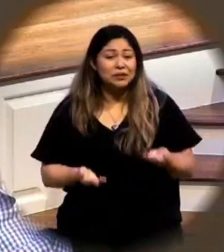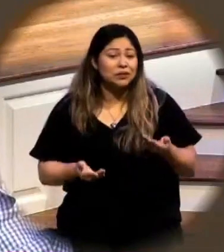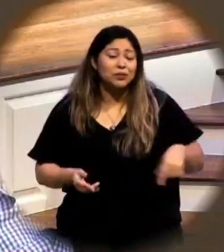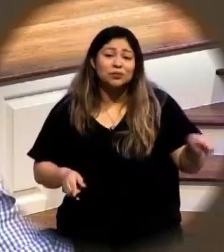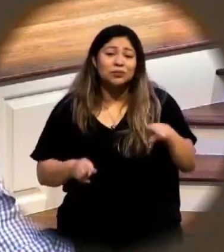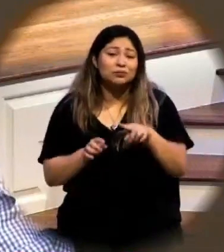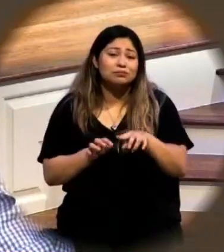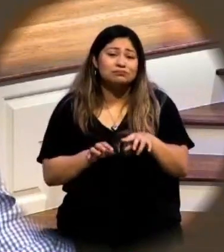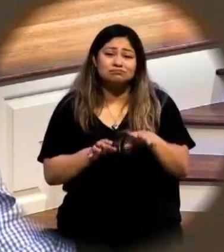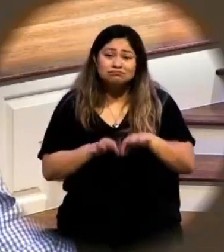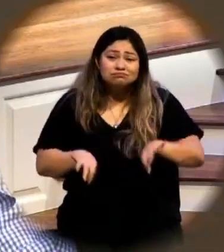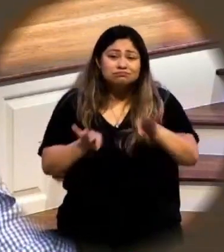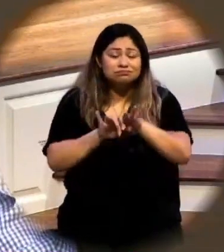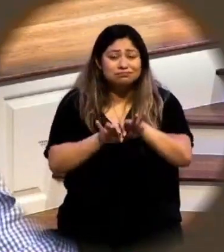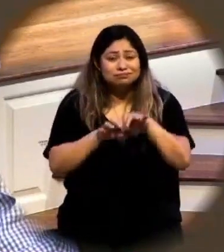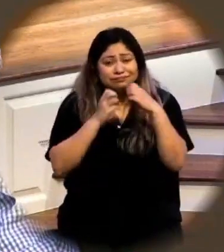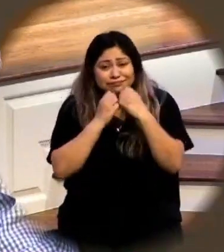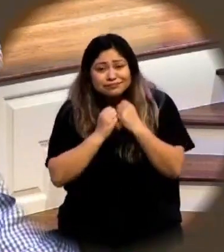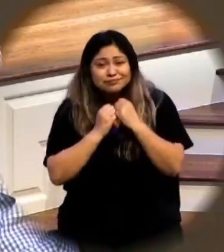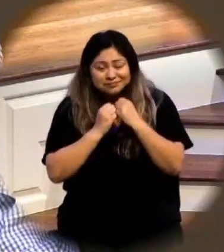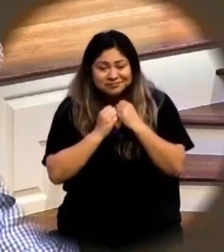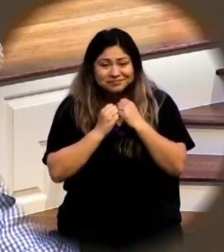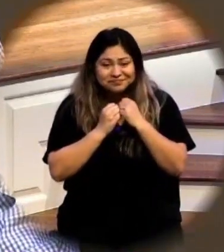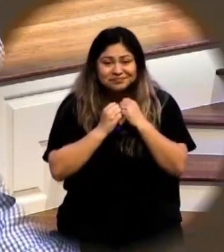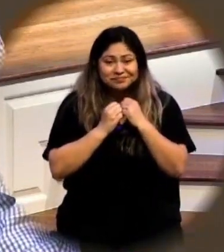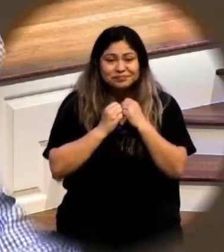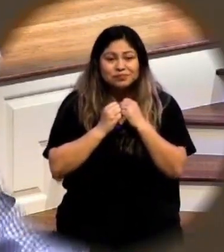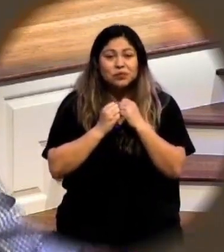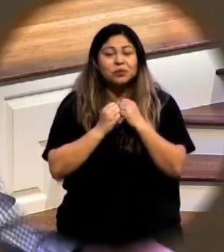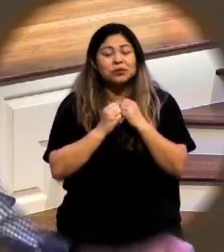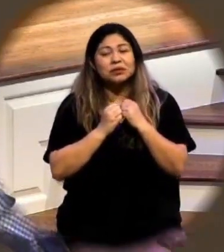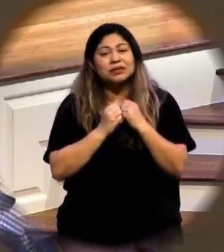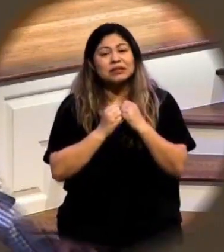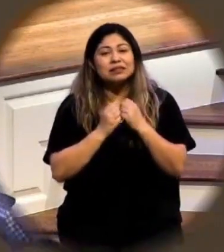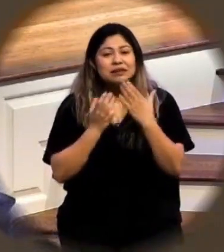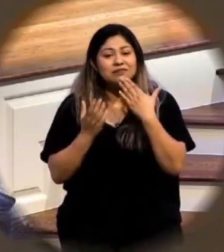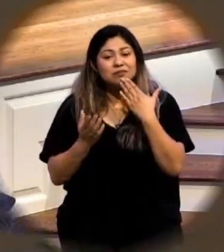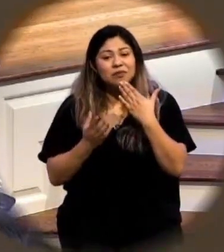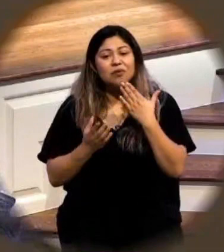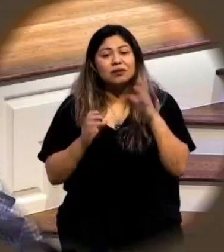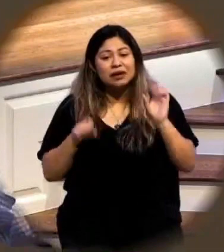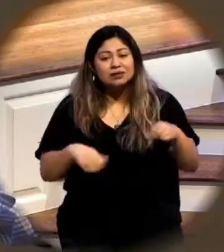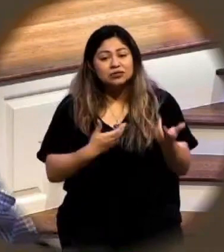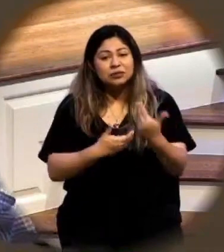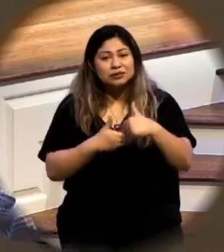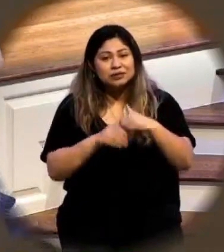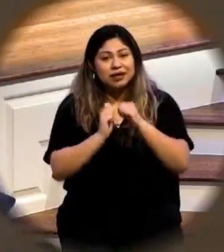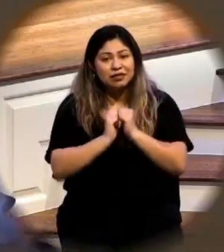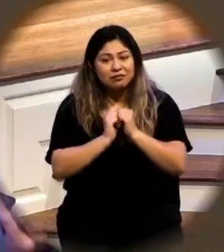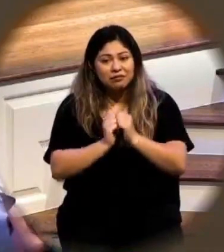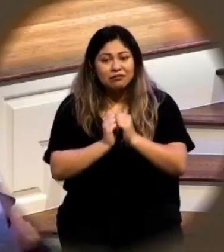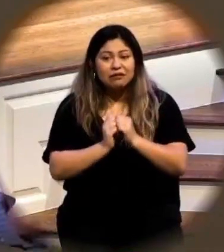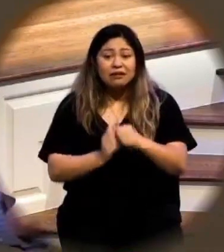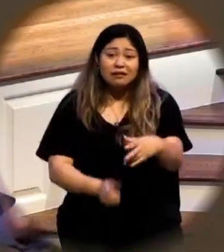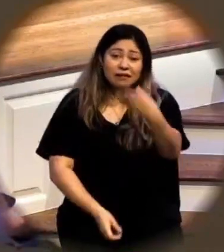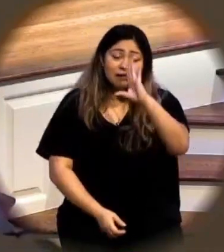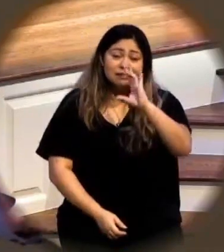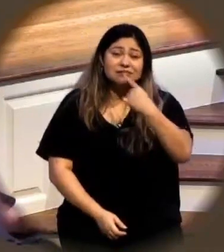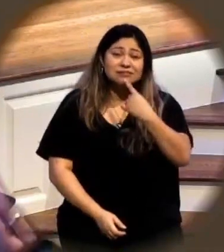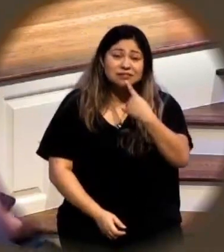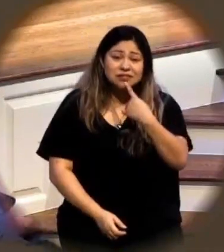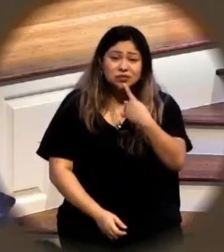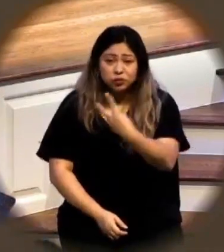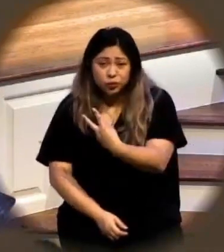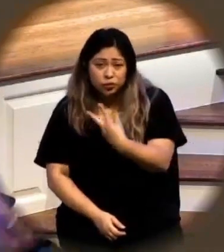presence matters. And we are so thankful that we can join together. God's word said that whether there's two or three gather, he is there in